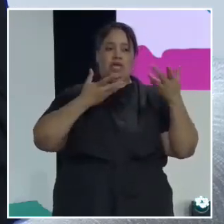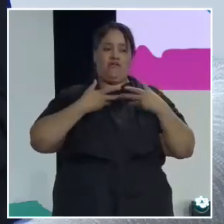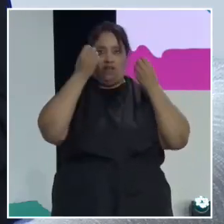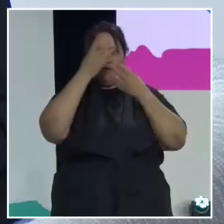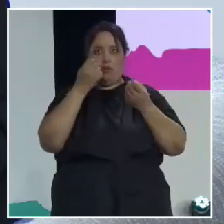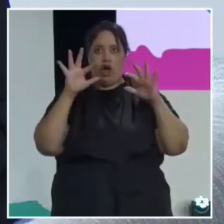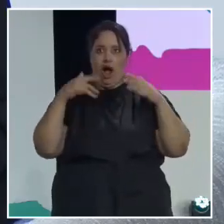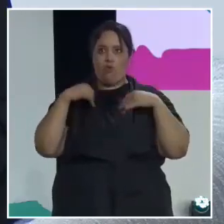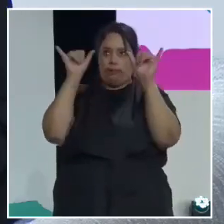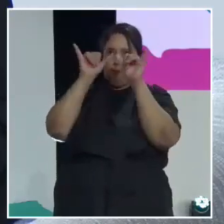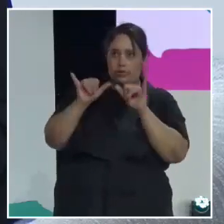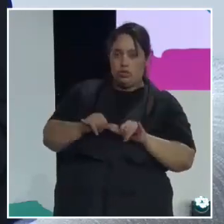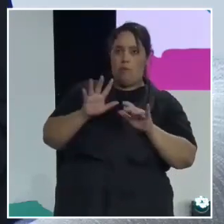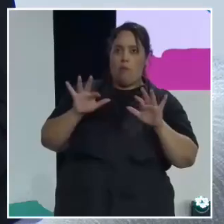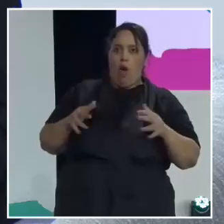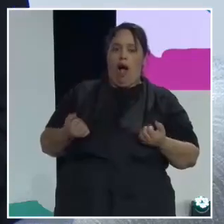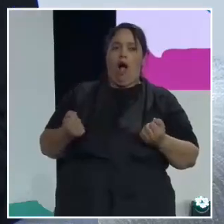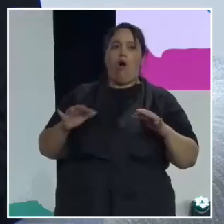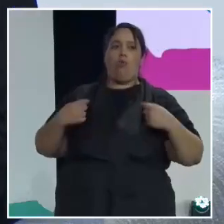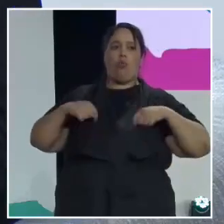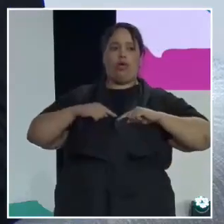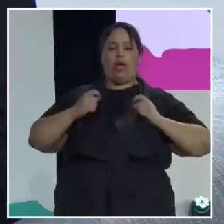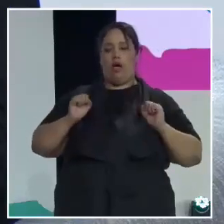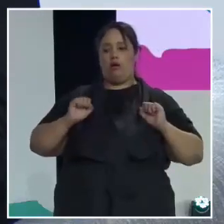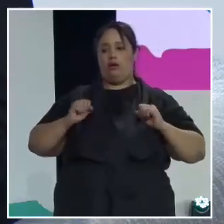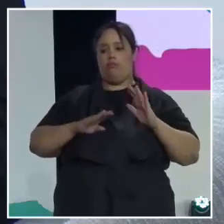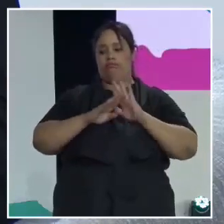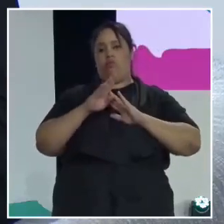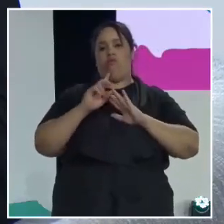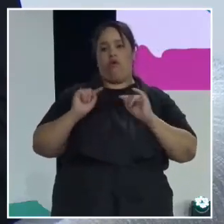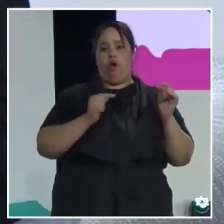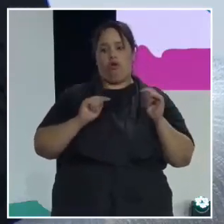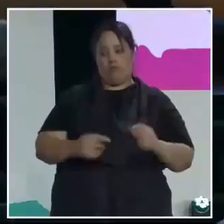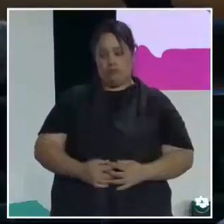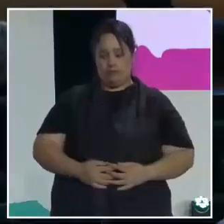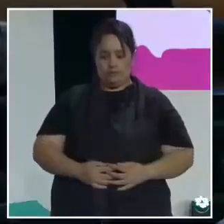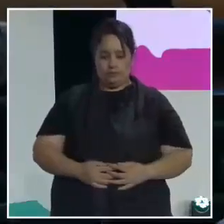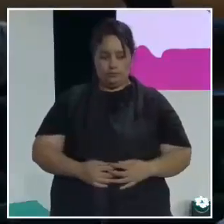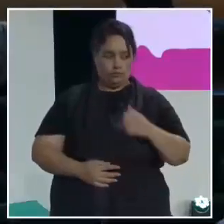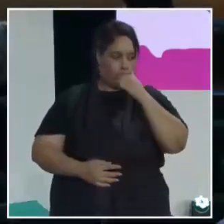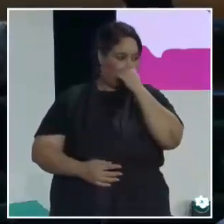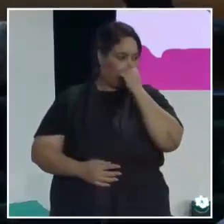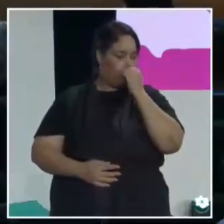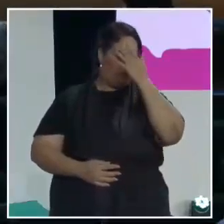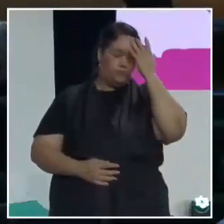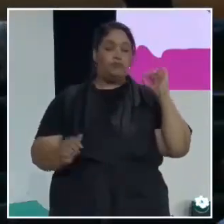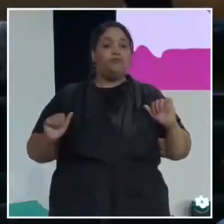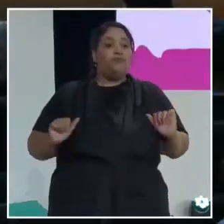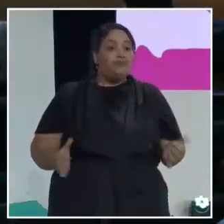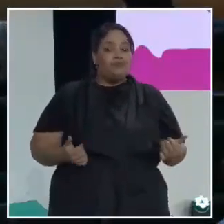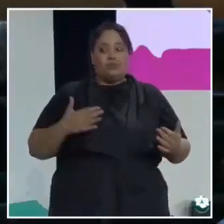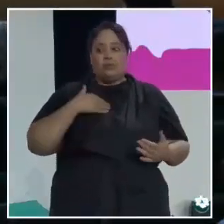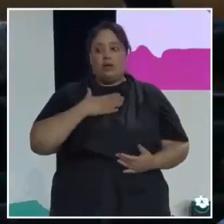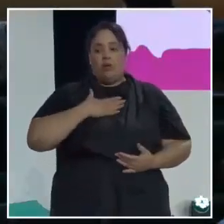risk would be a way to strengthen the argument. So over to you, Judge. Excellent. I would like